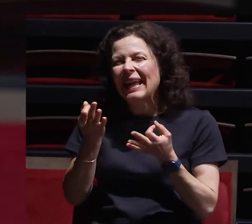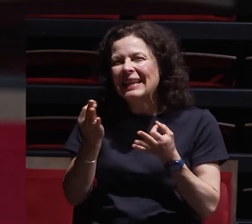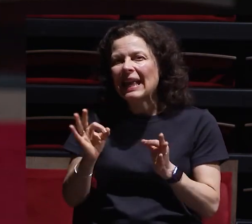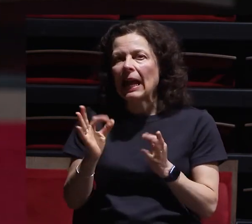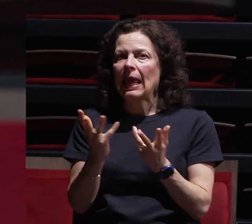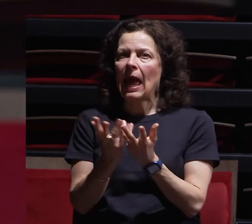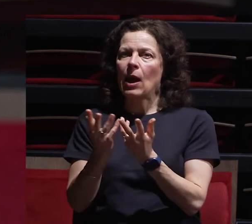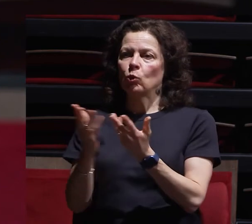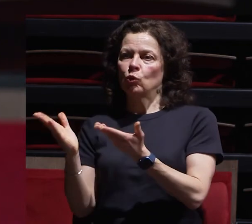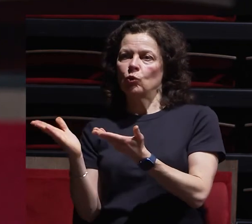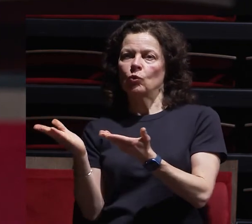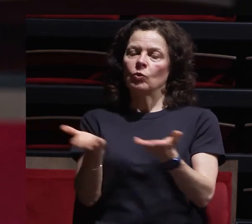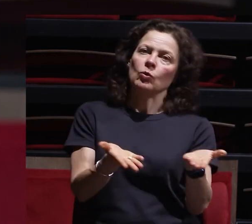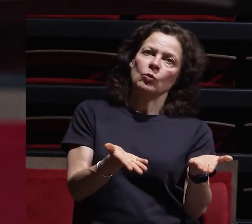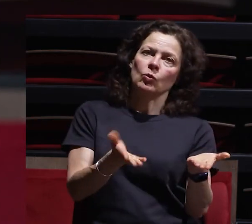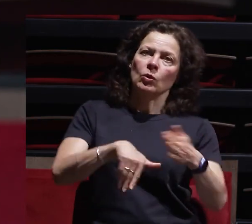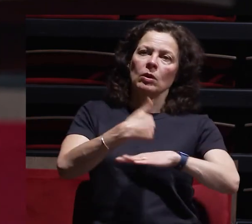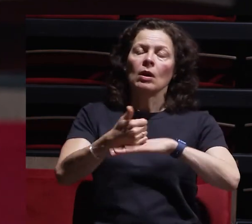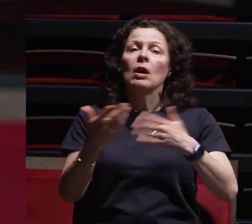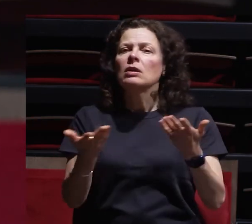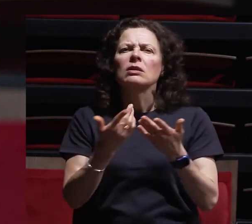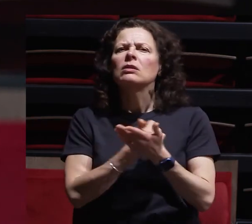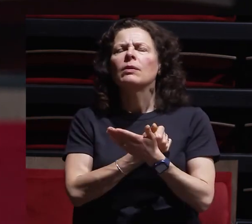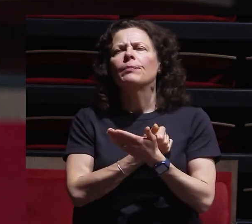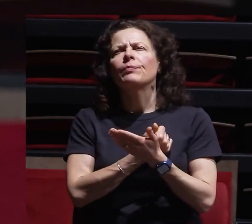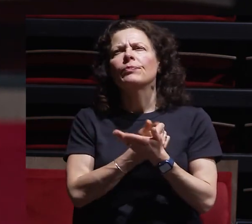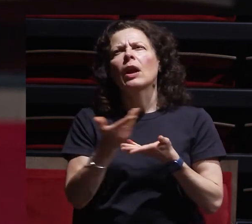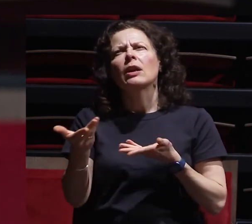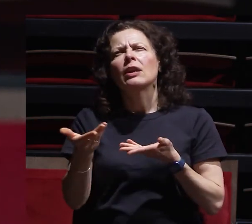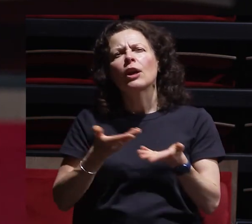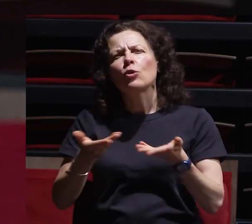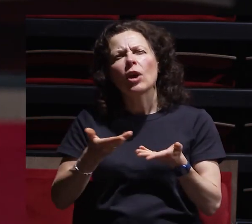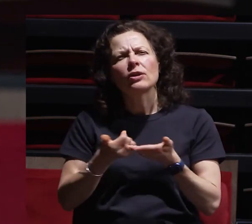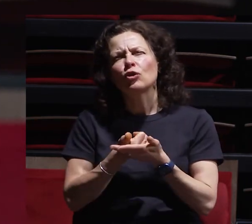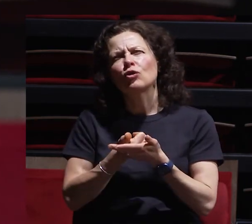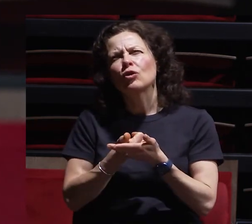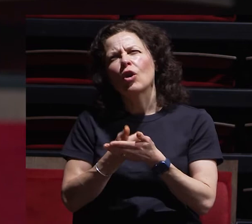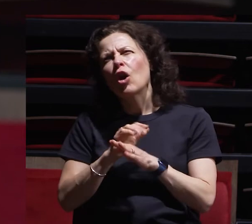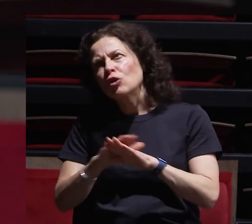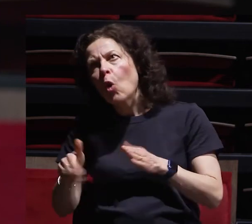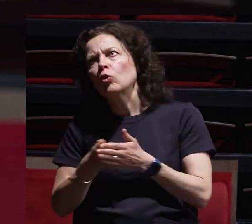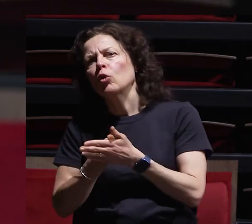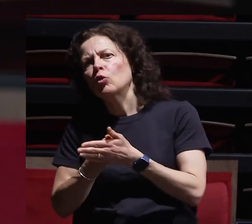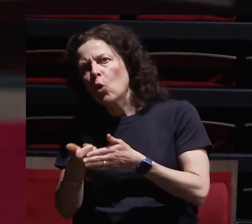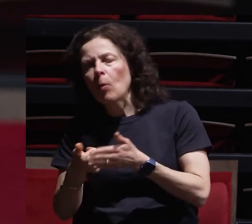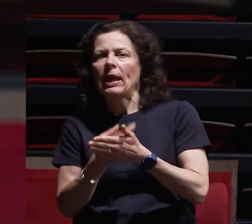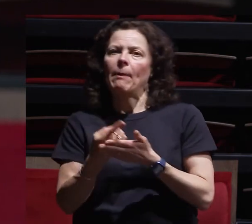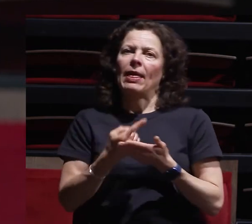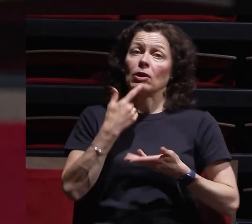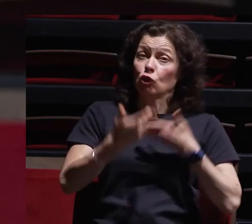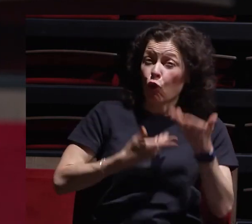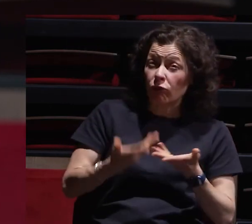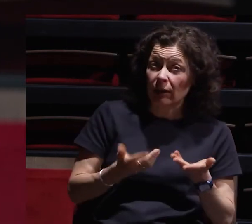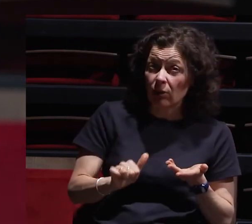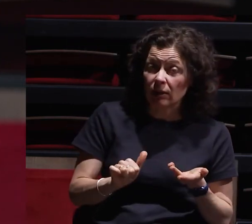is exactly how to deliver that. Exactly. But it's not normally, the negotiation isn't normally